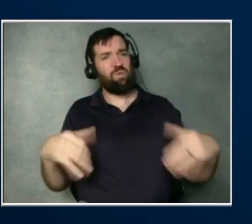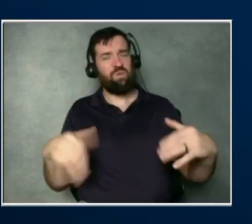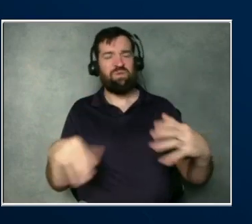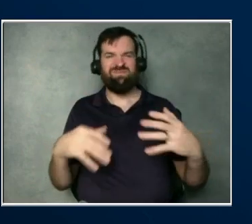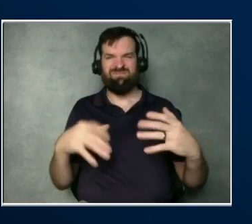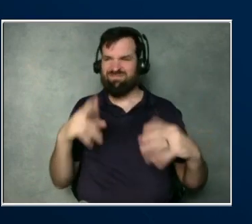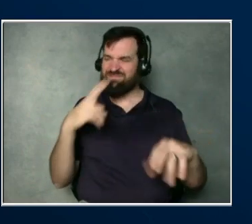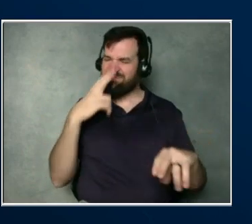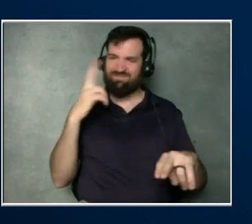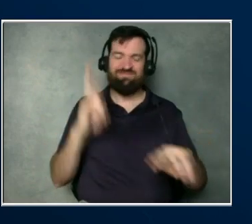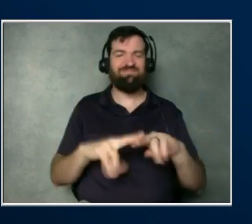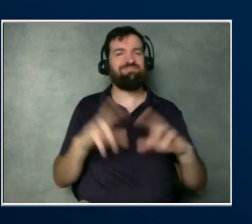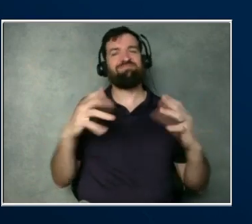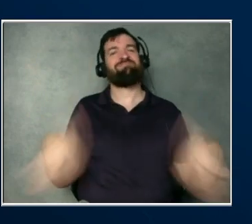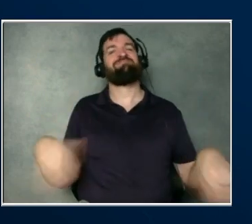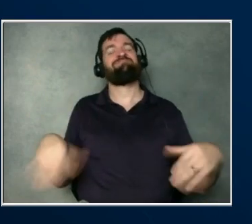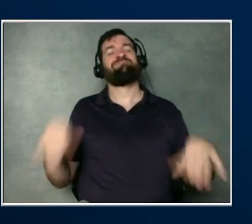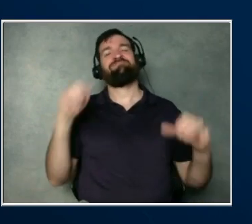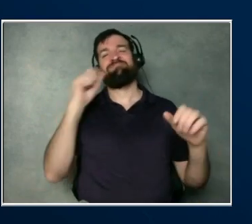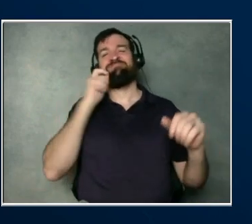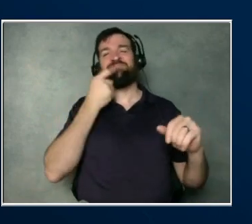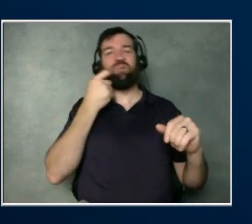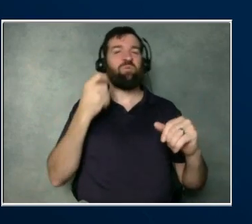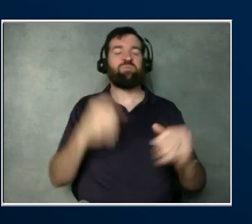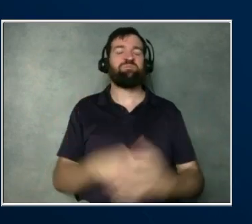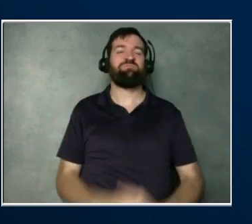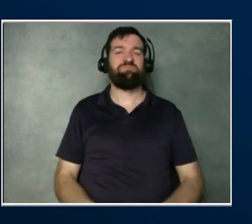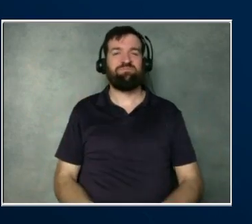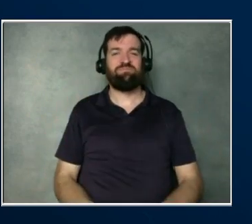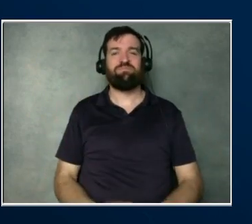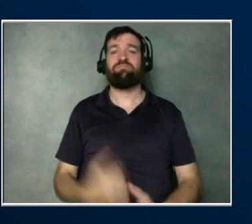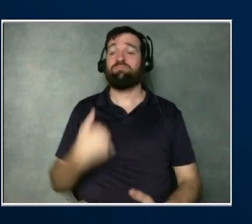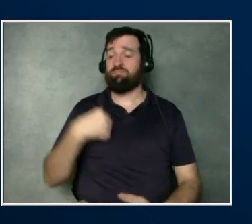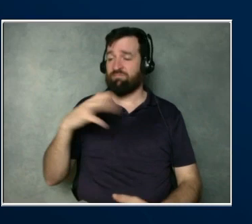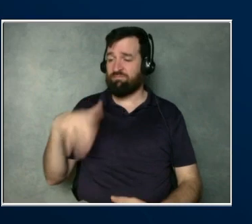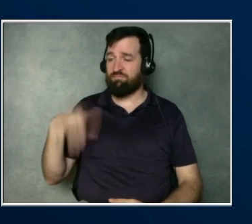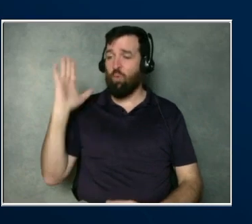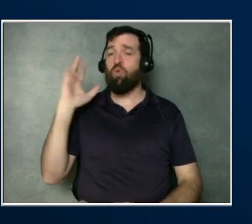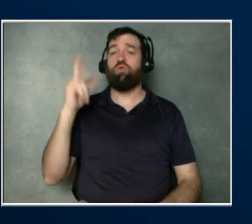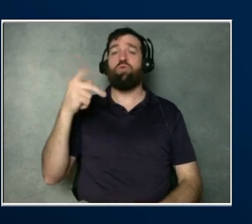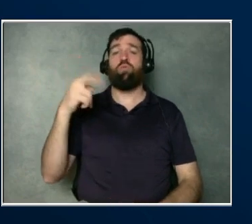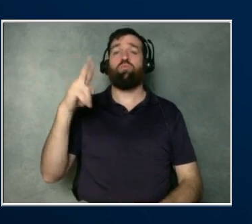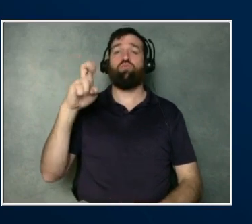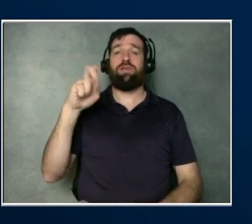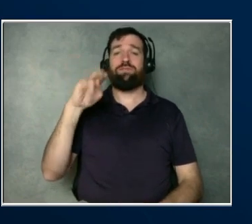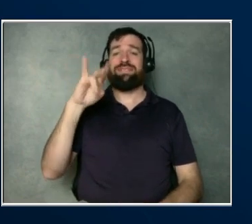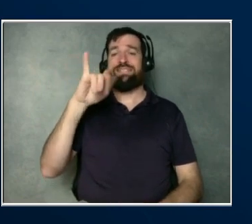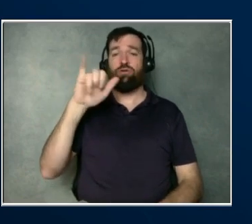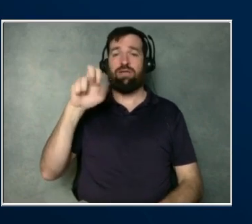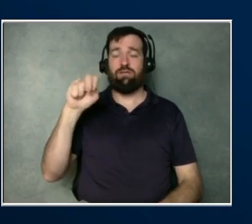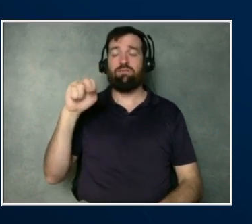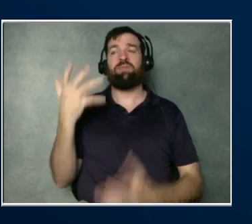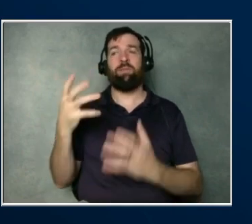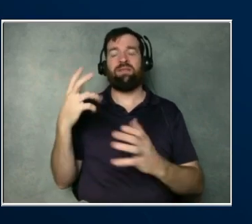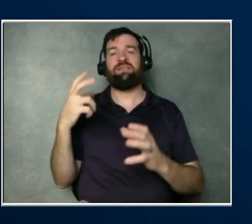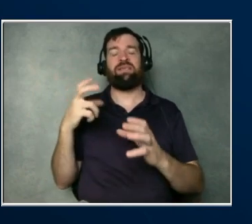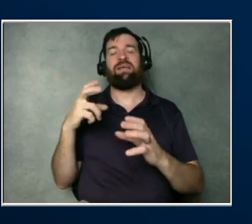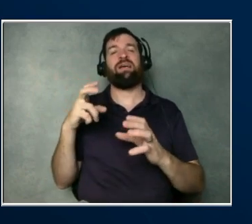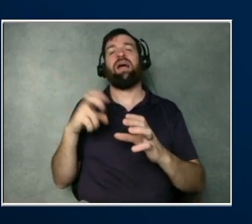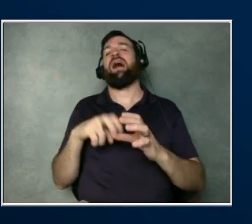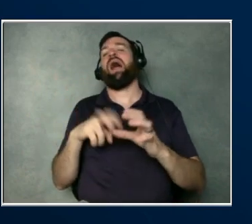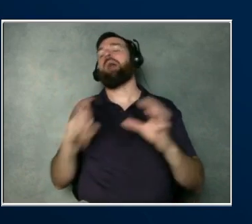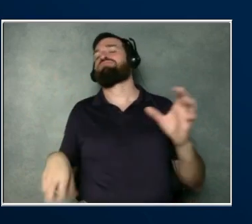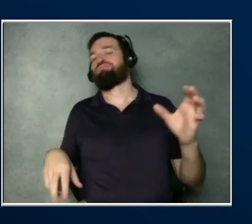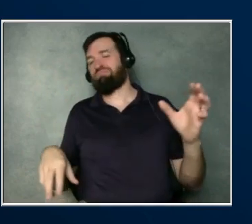just that's a pretty cool deal. You know, I was born and raised a Presbyterian. I probably fell off the beaten path, but maybe